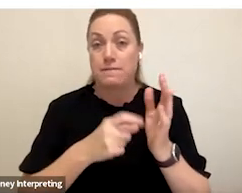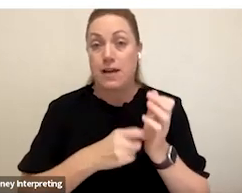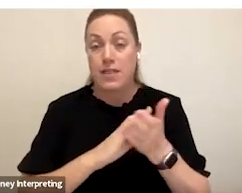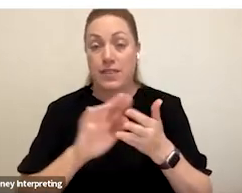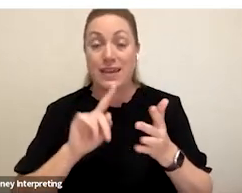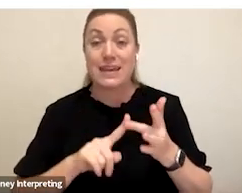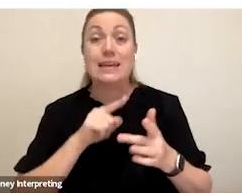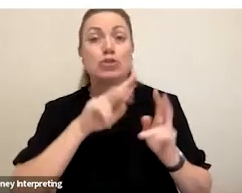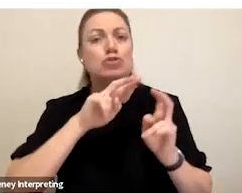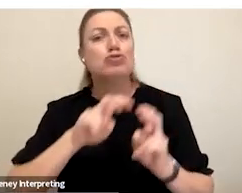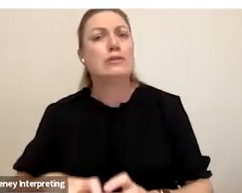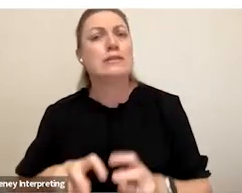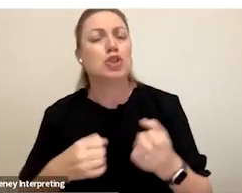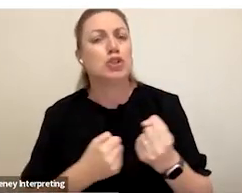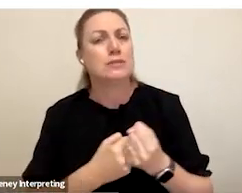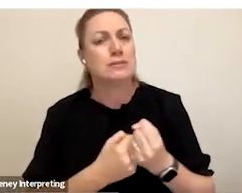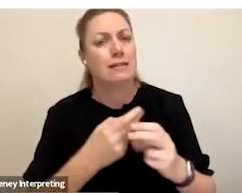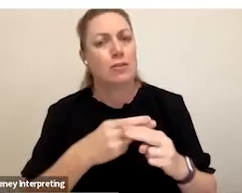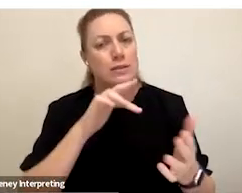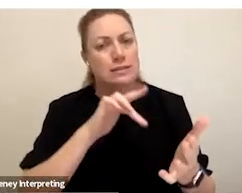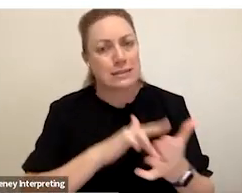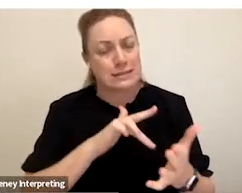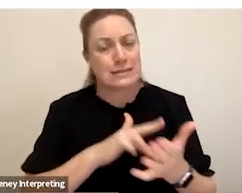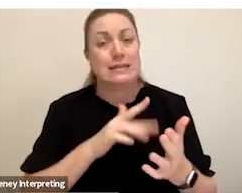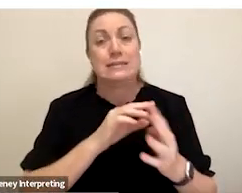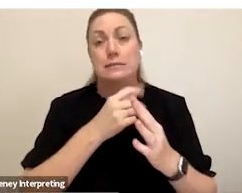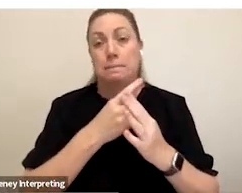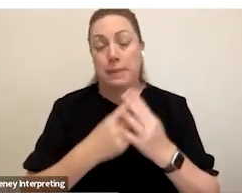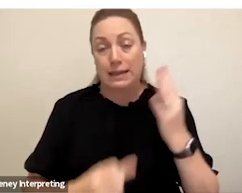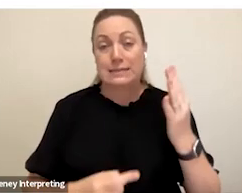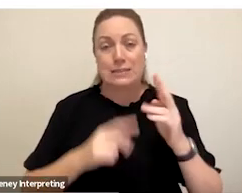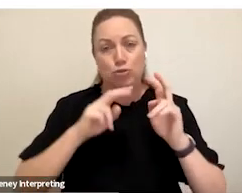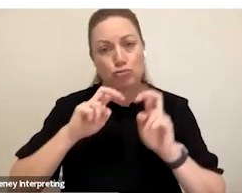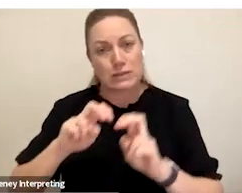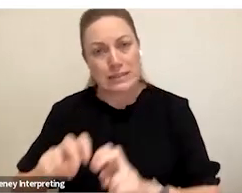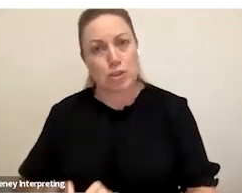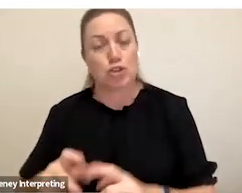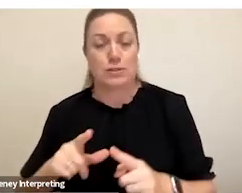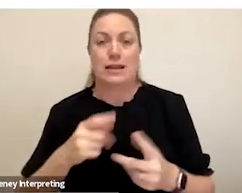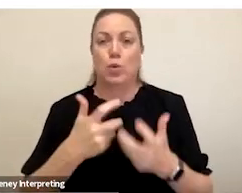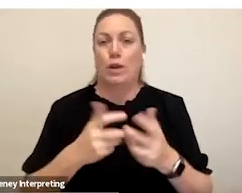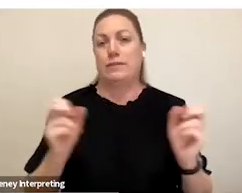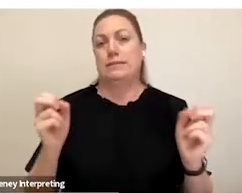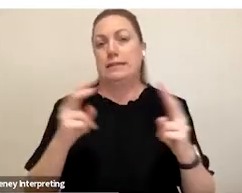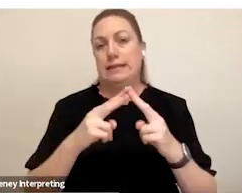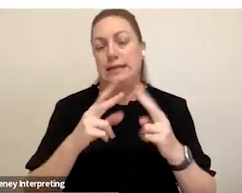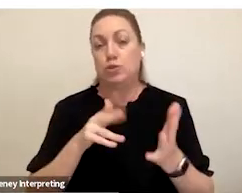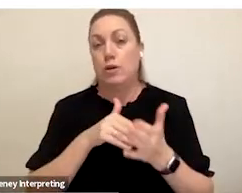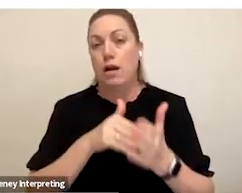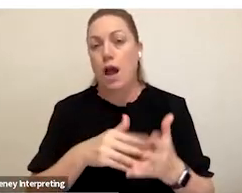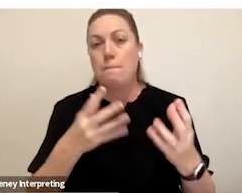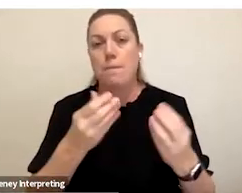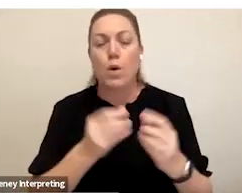She's a research assistant with the Centre for Disability Research and Policy at the University of Sydney. She assists with the delivery